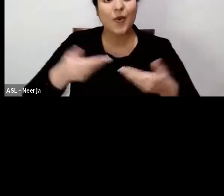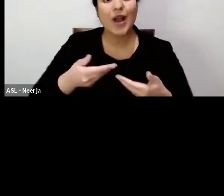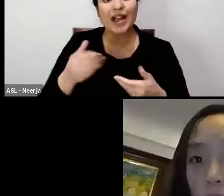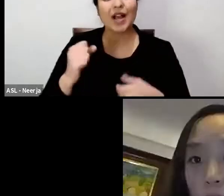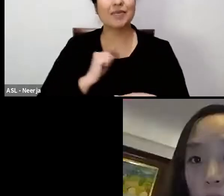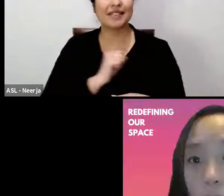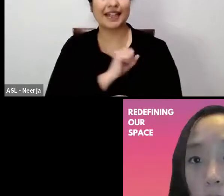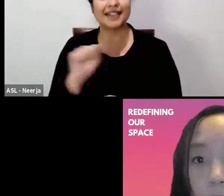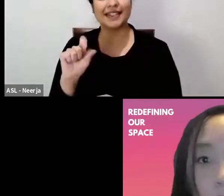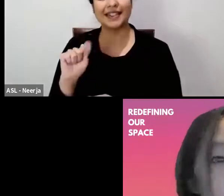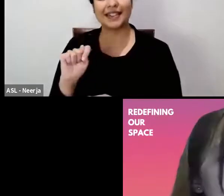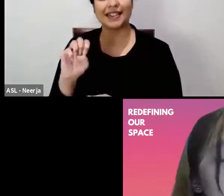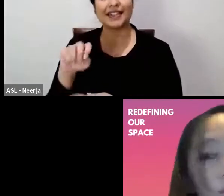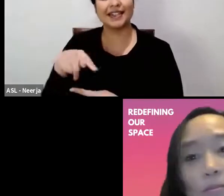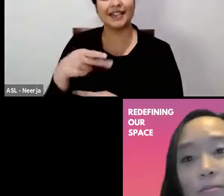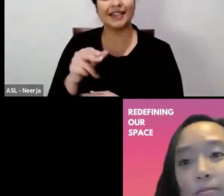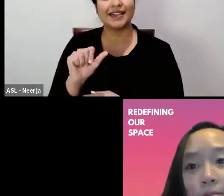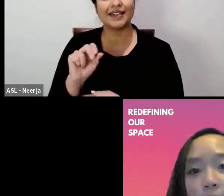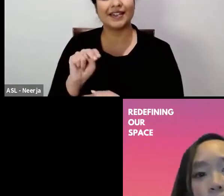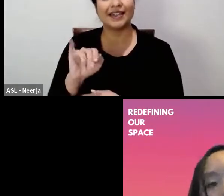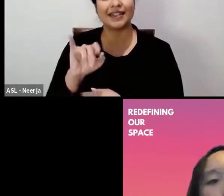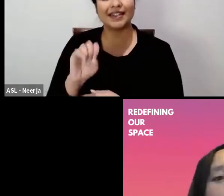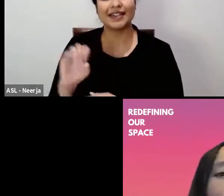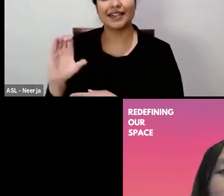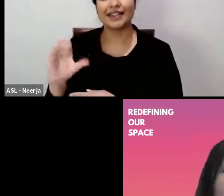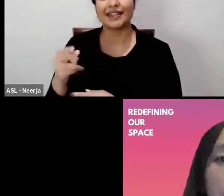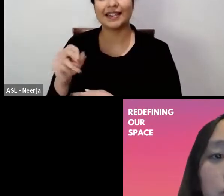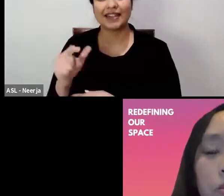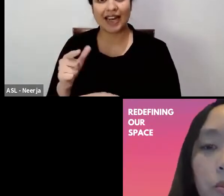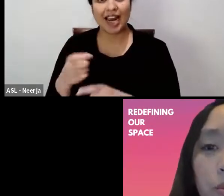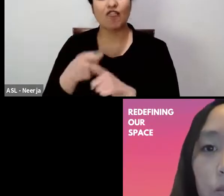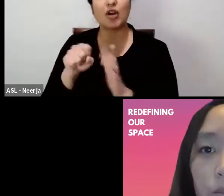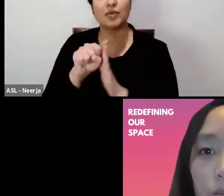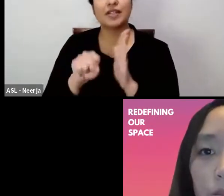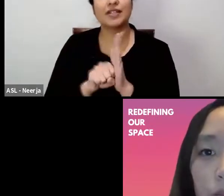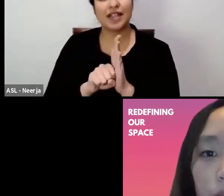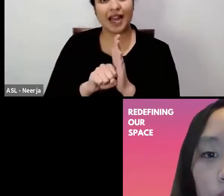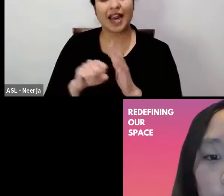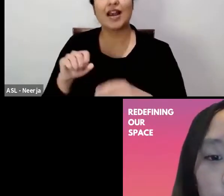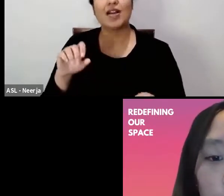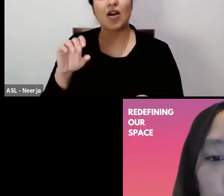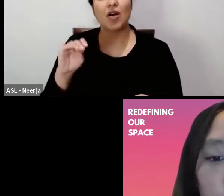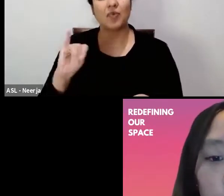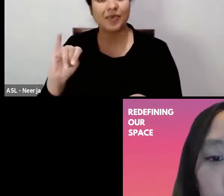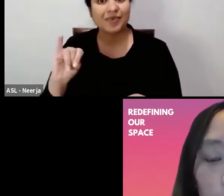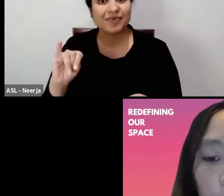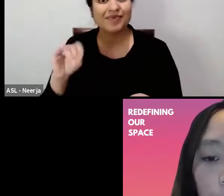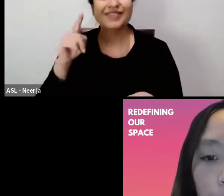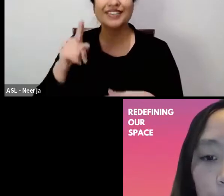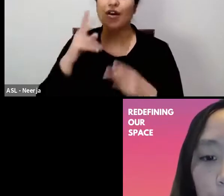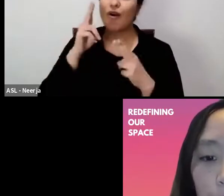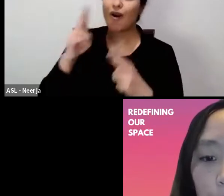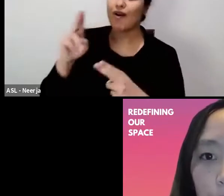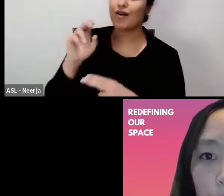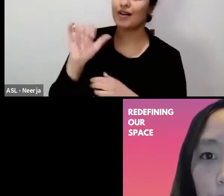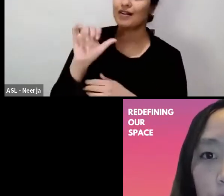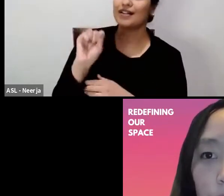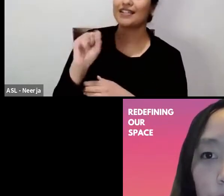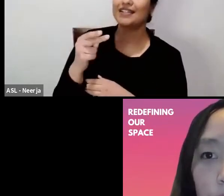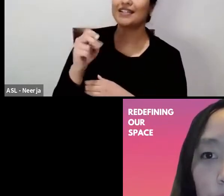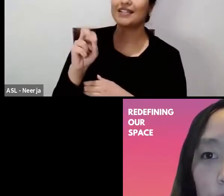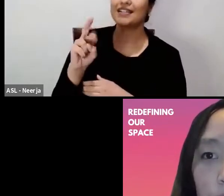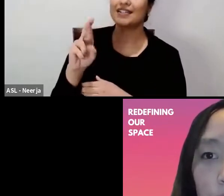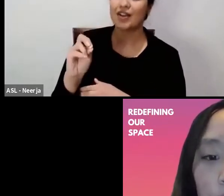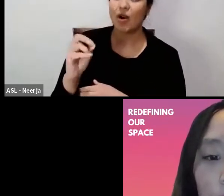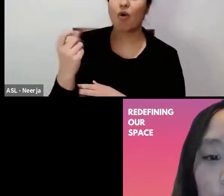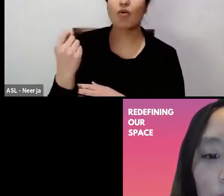from the state of Michigan, who was honored as a Shiro for her work in the community at the 2020 AAPI Women's Conference.